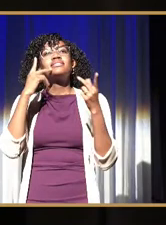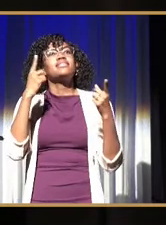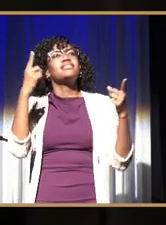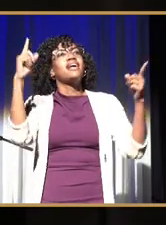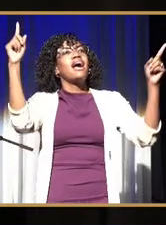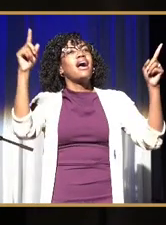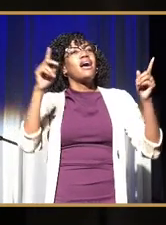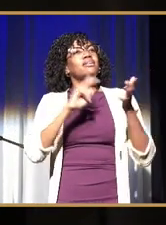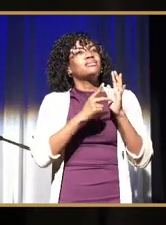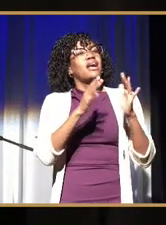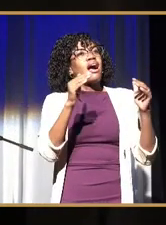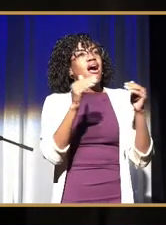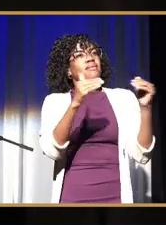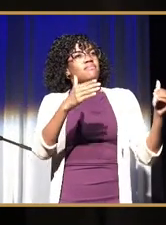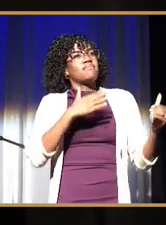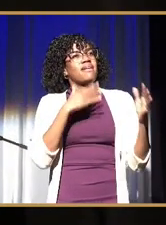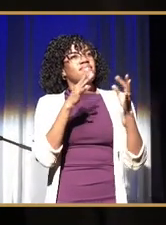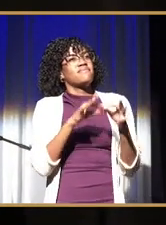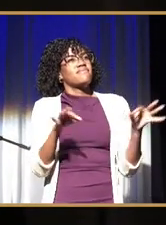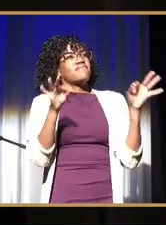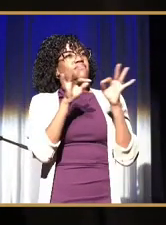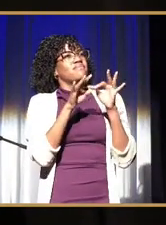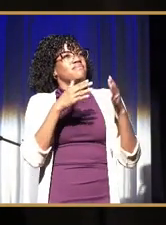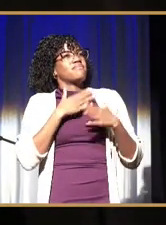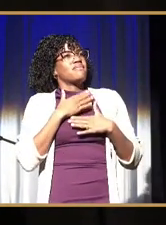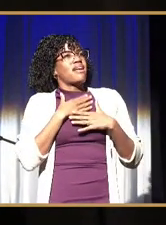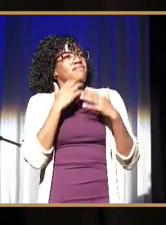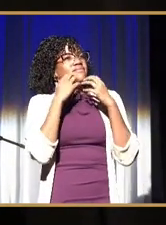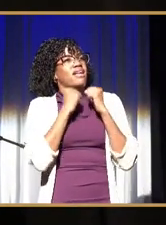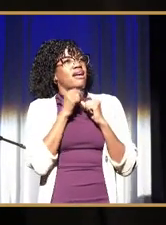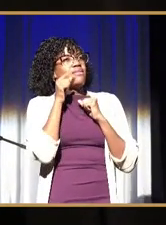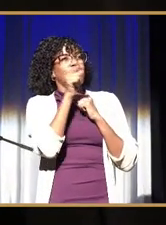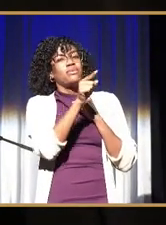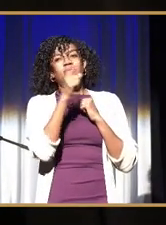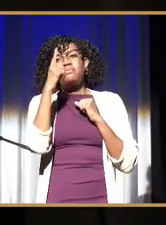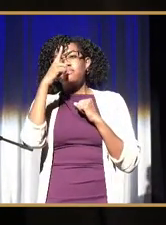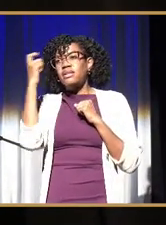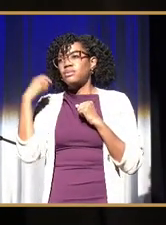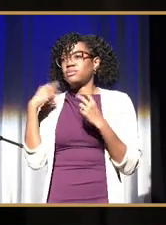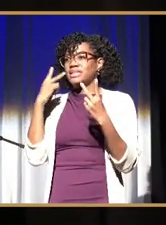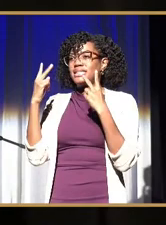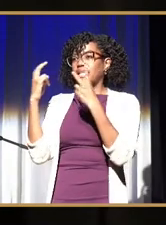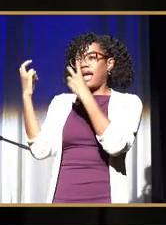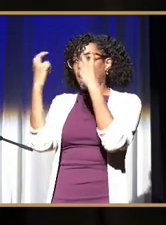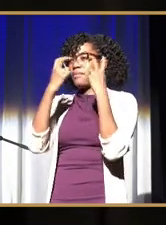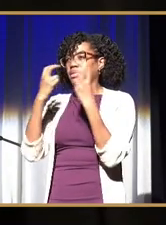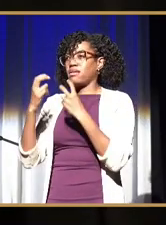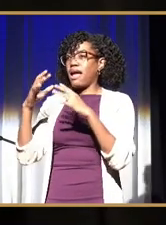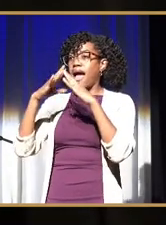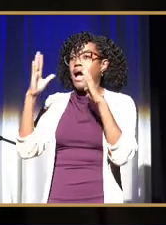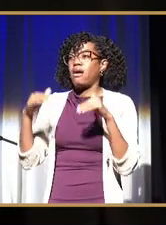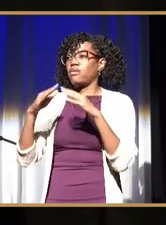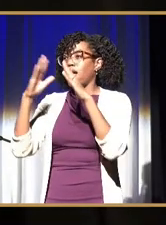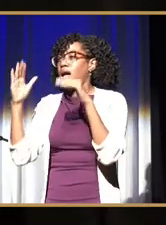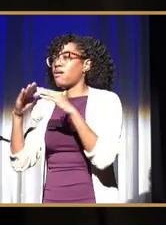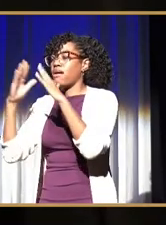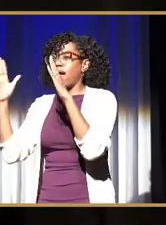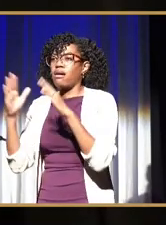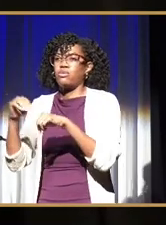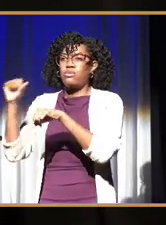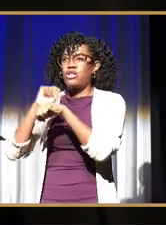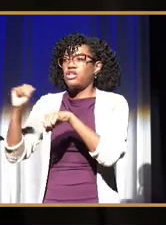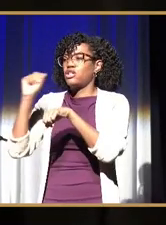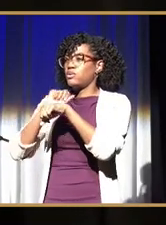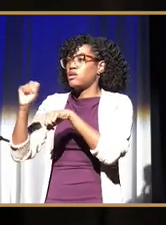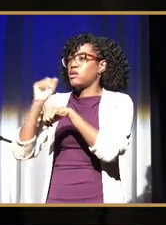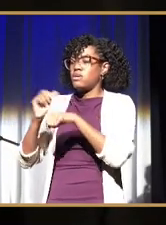success, by our productivity, because we believe the lies that capitalism tells us, that unless we're working, unless we're laboring,